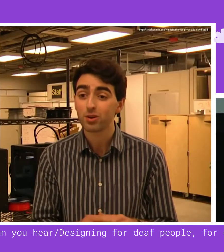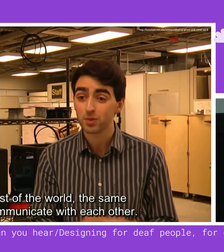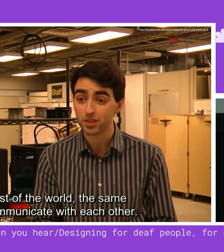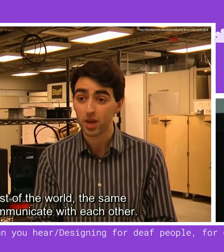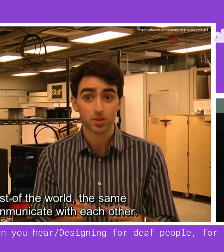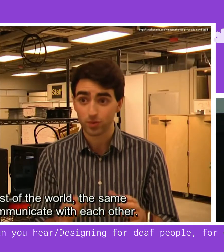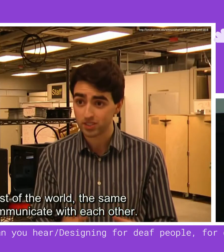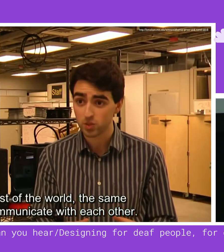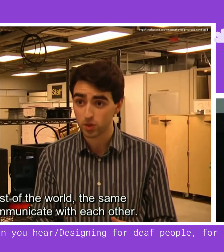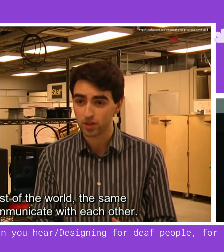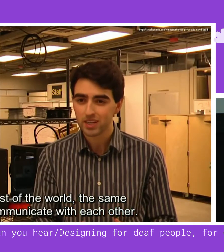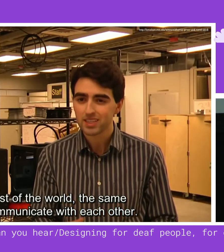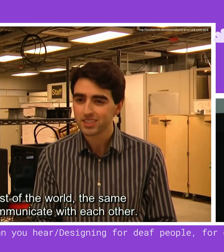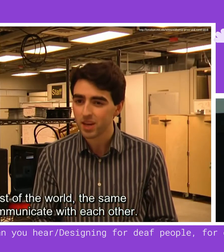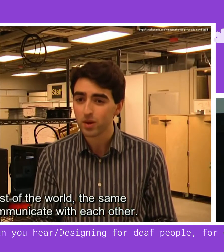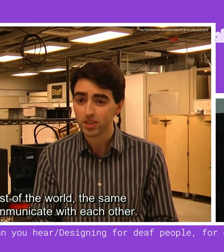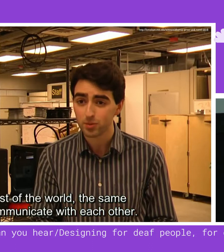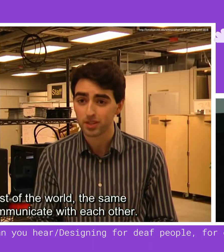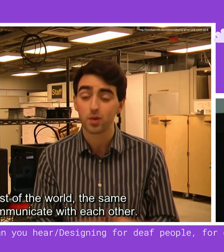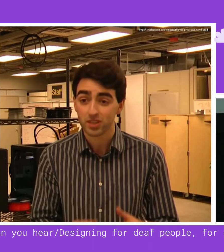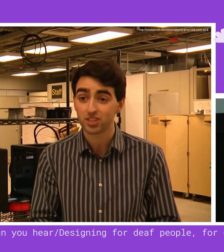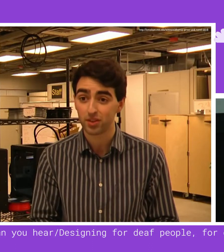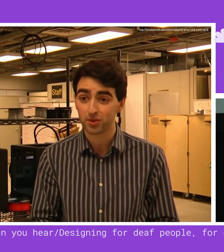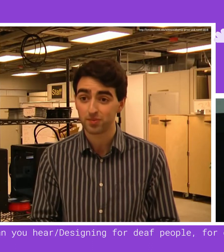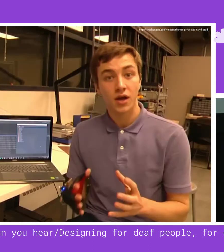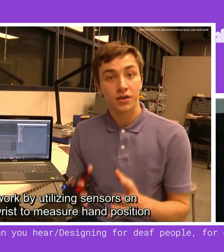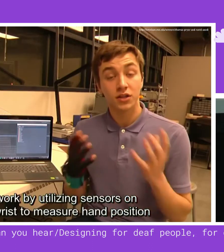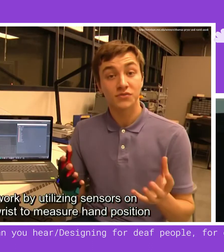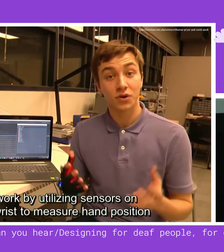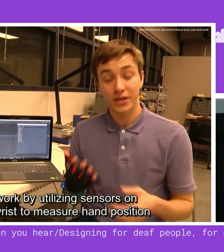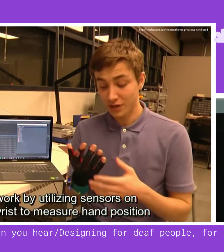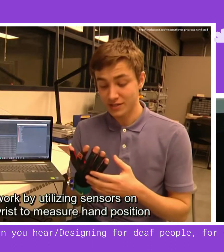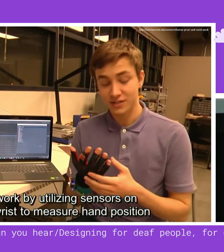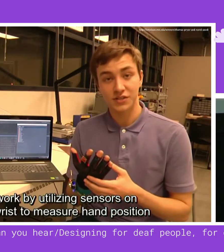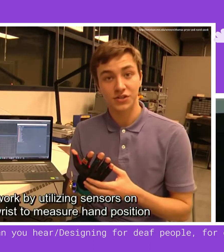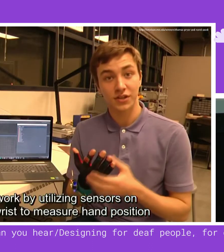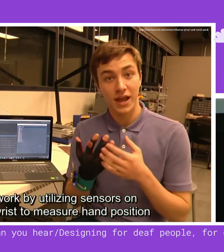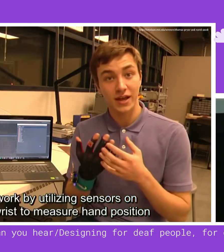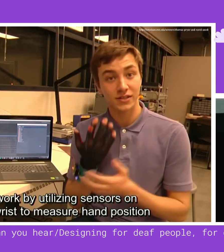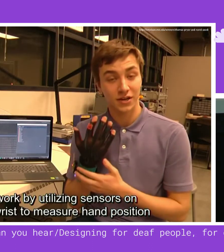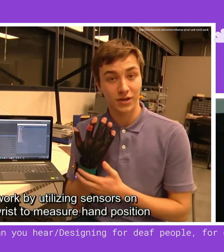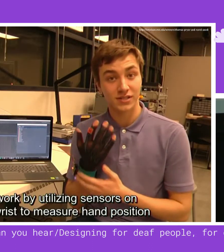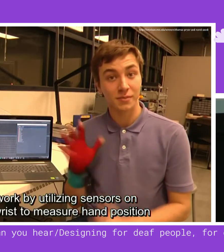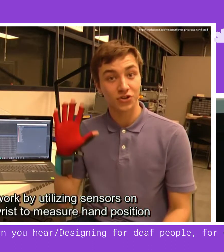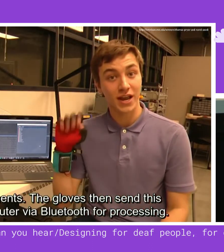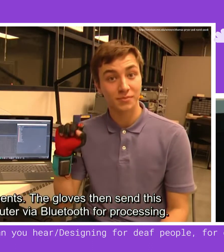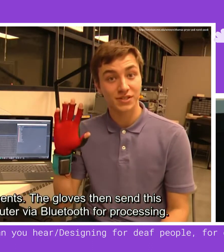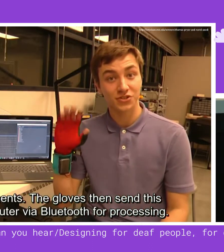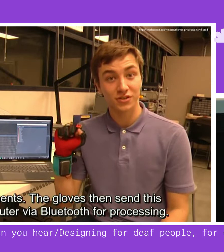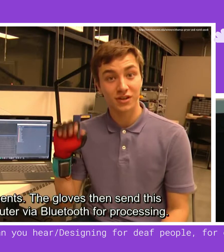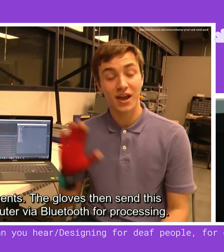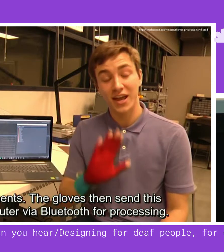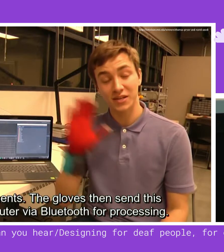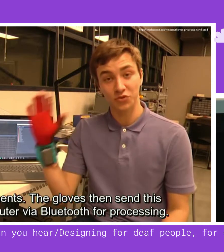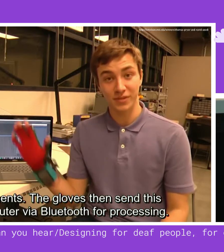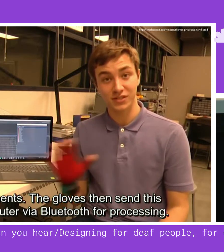can now communicate with the rest of the world the same way they communicate with each other. The gloves work by utilizing sensors on the hand and wrist to measure hand